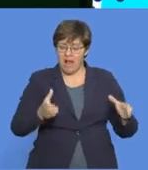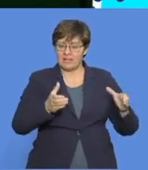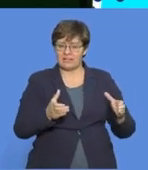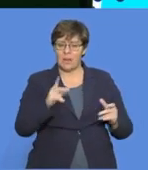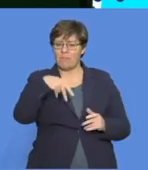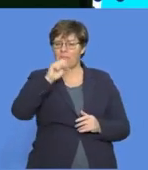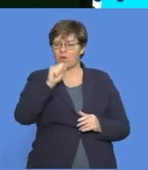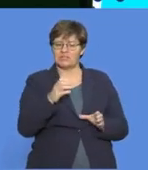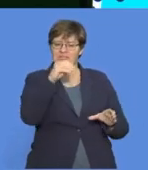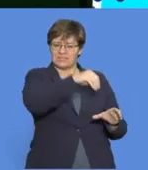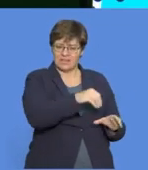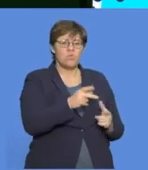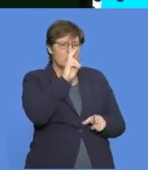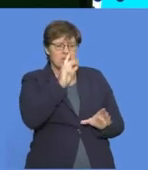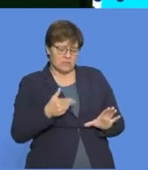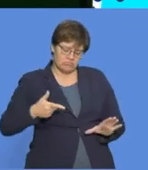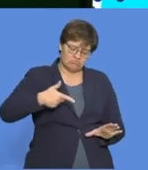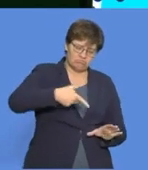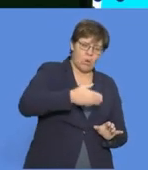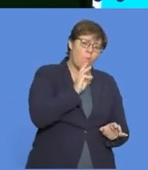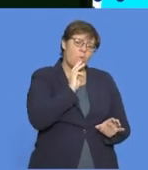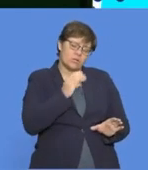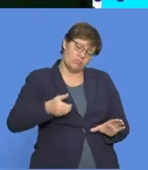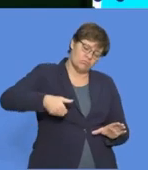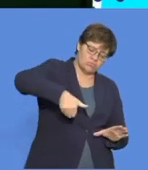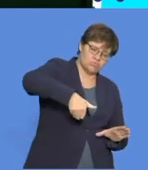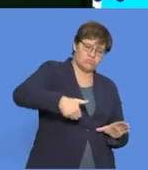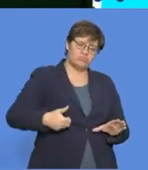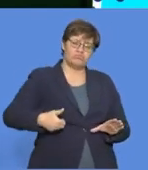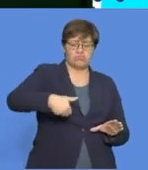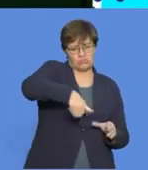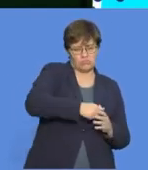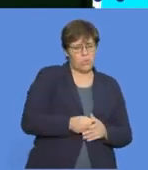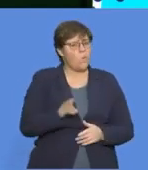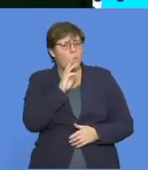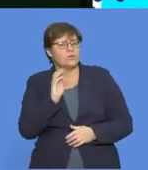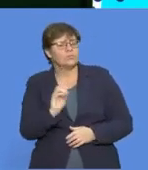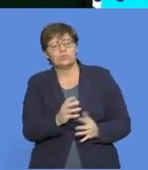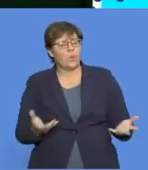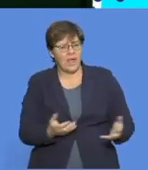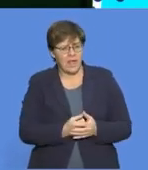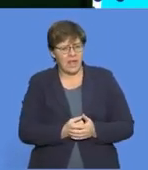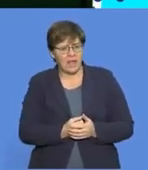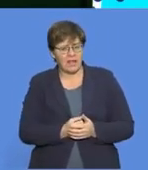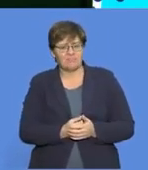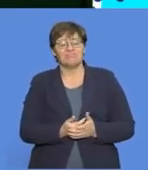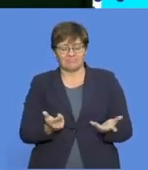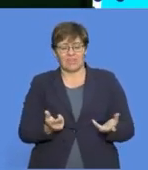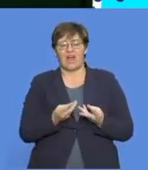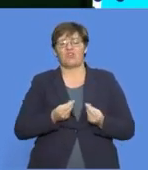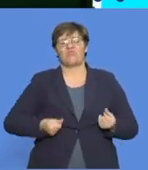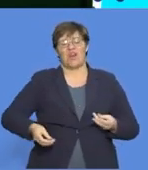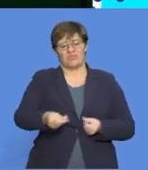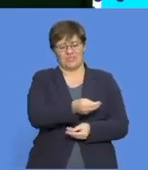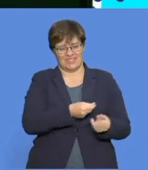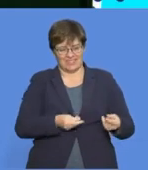You water the pot plant. Where do you put the water? You put it in the soil, because in